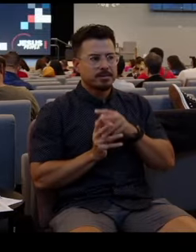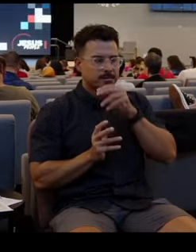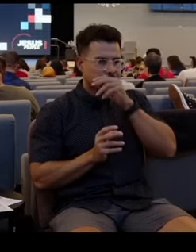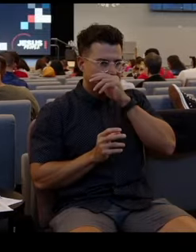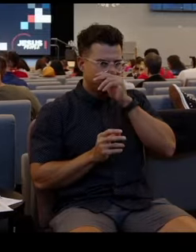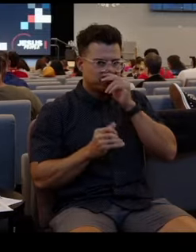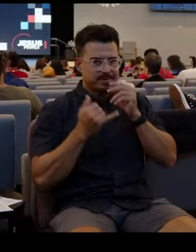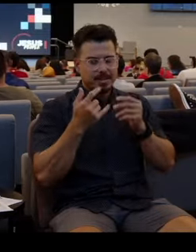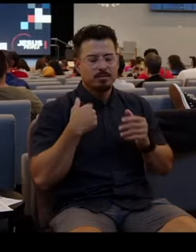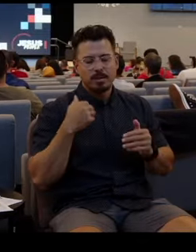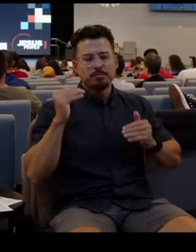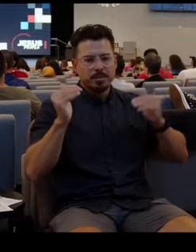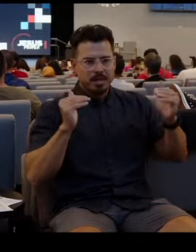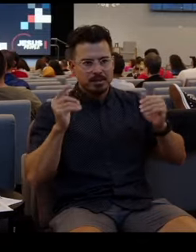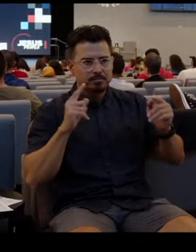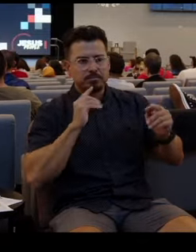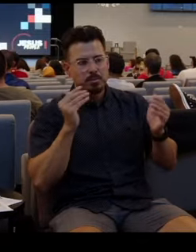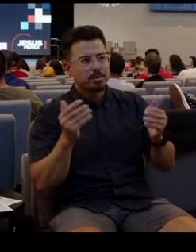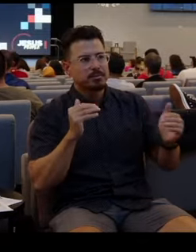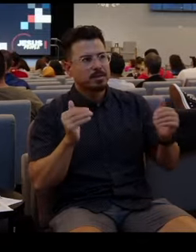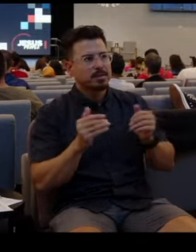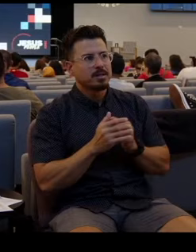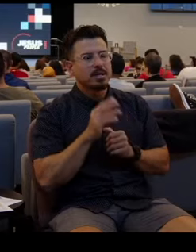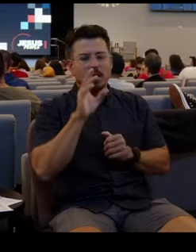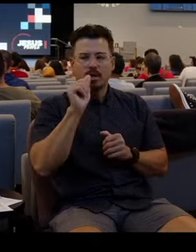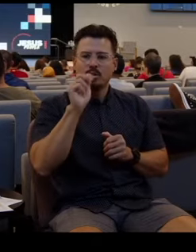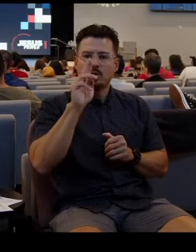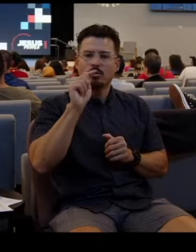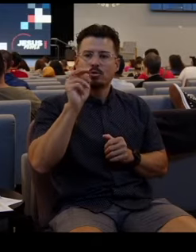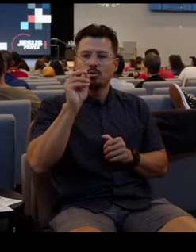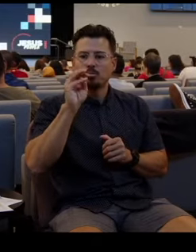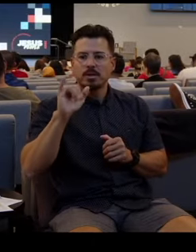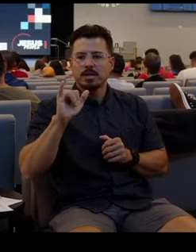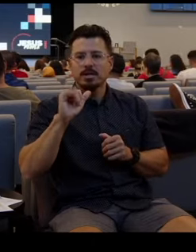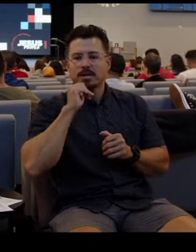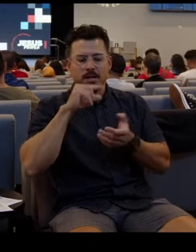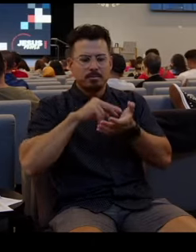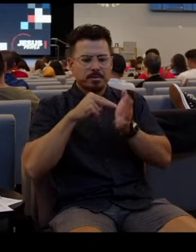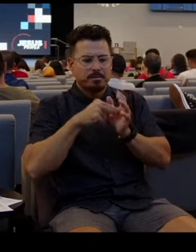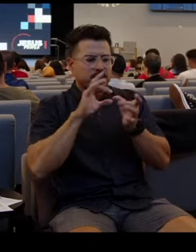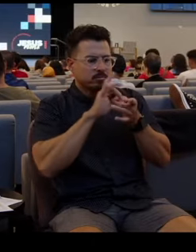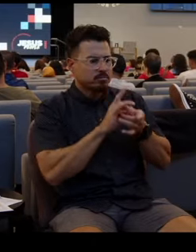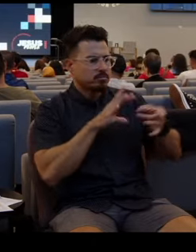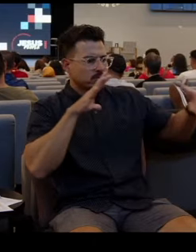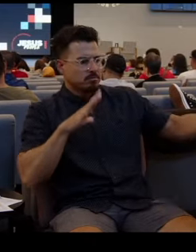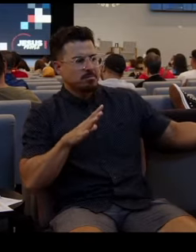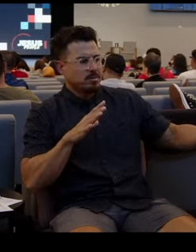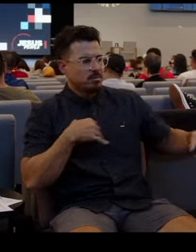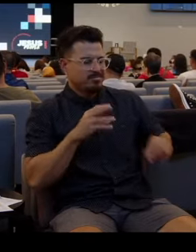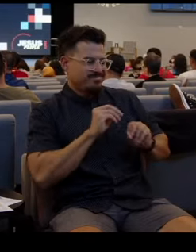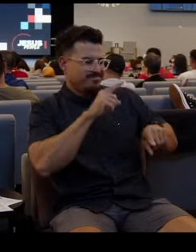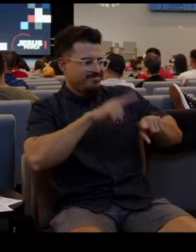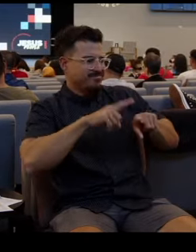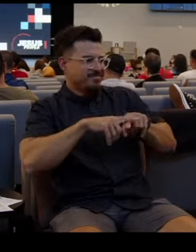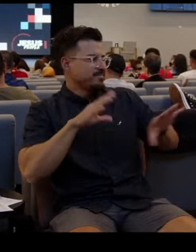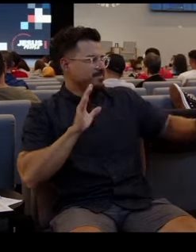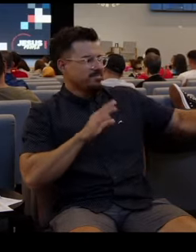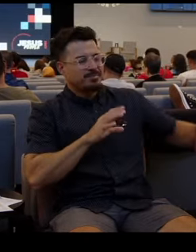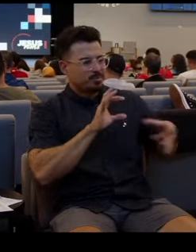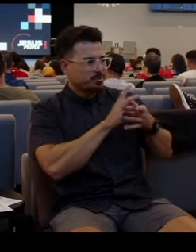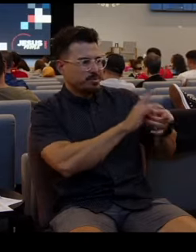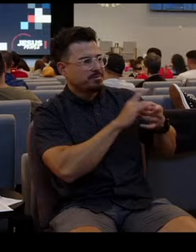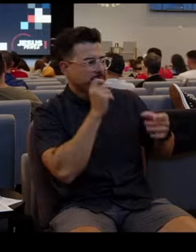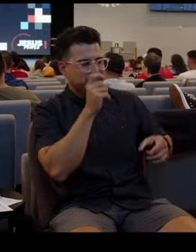balance out what I just said. Autonomy does not mean disconnected and unaccountable to vital relationships